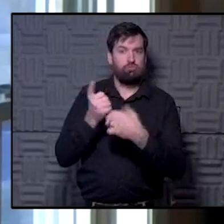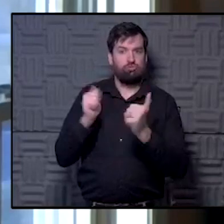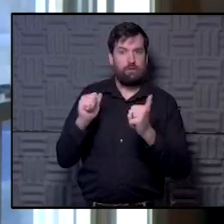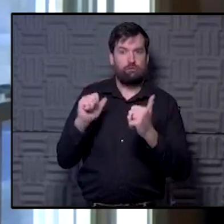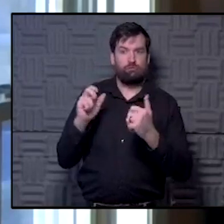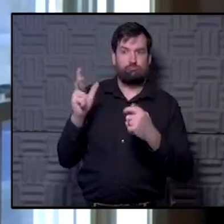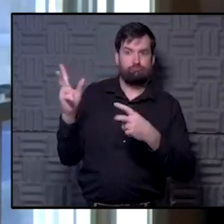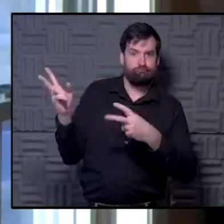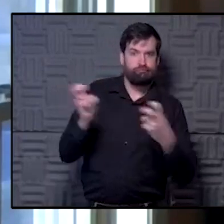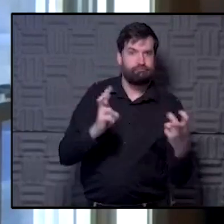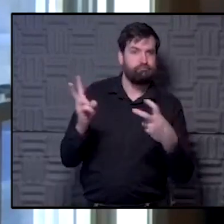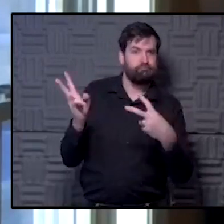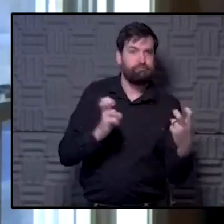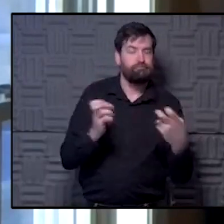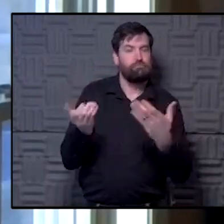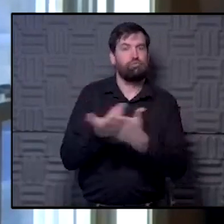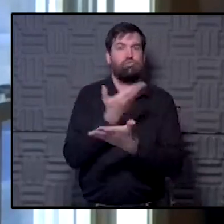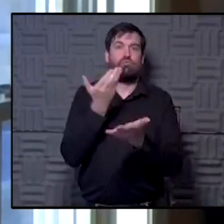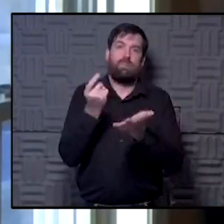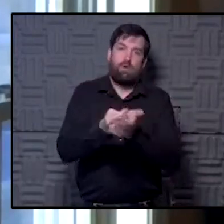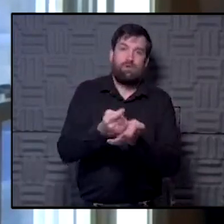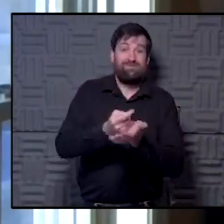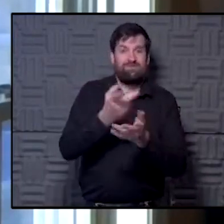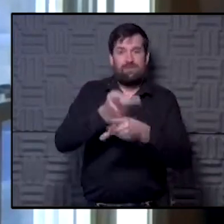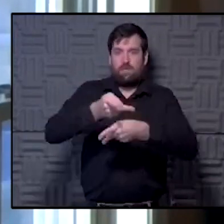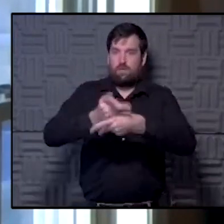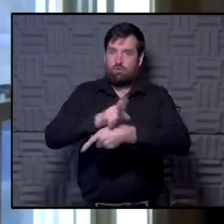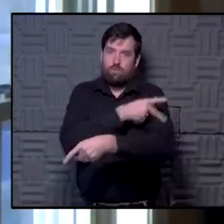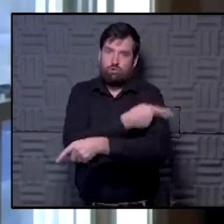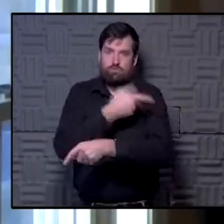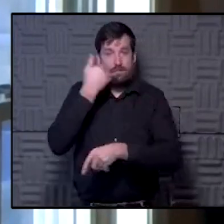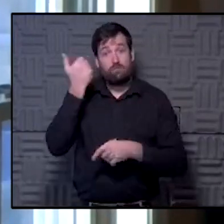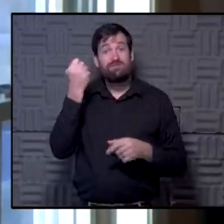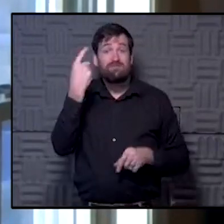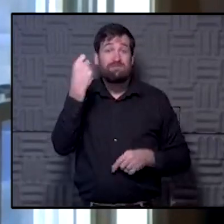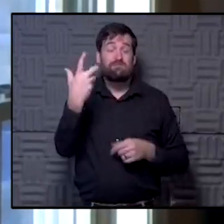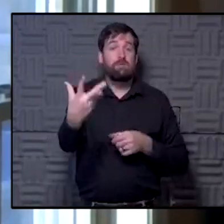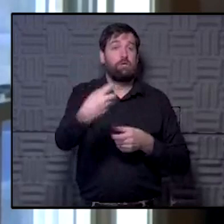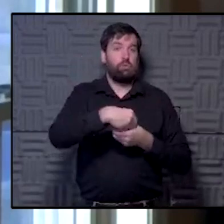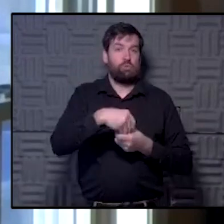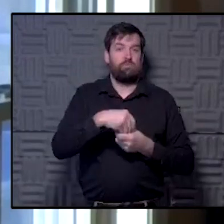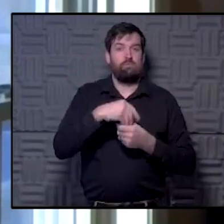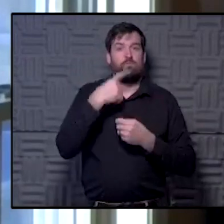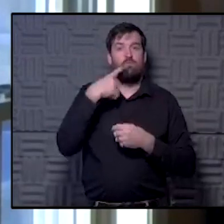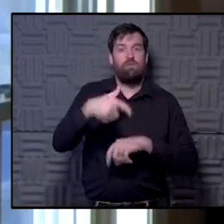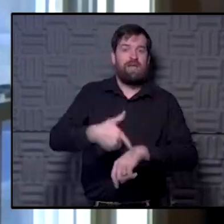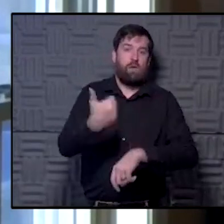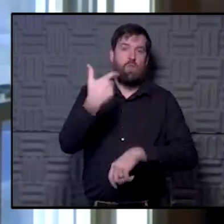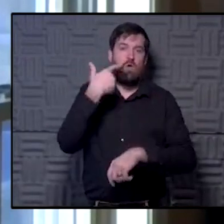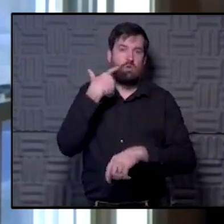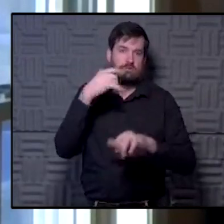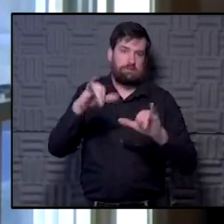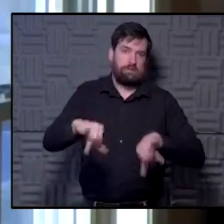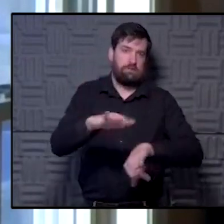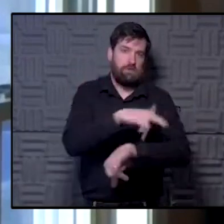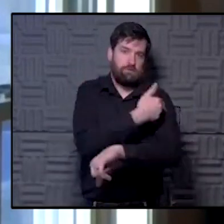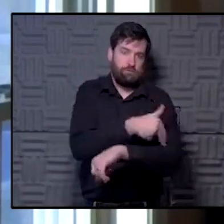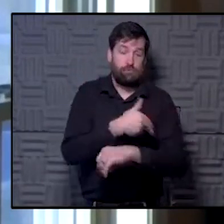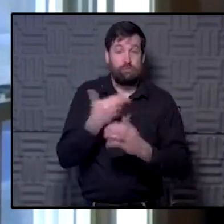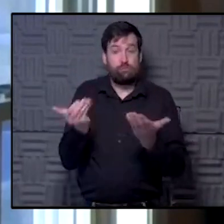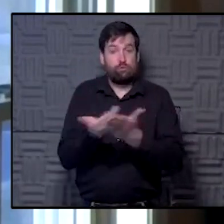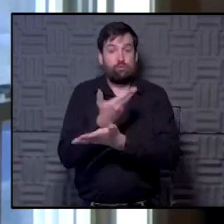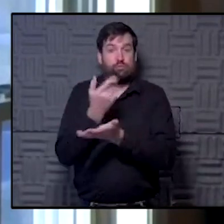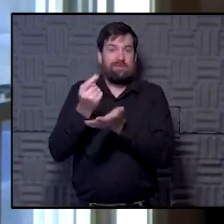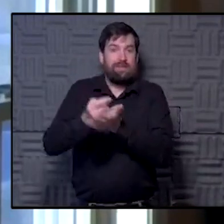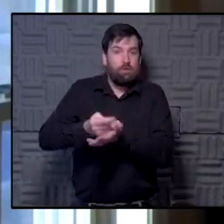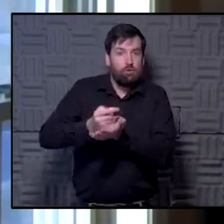integrate new therapies, which help take better care of patients, which I also think is playing a little bit into the hospital length of stay as we've had new therapeutic